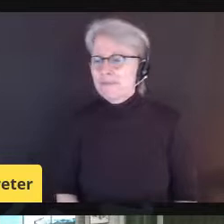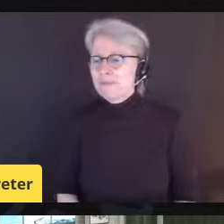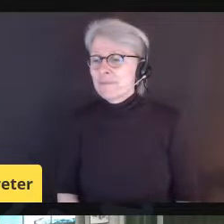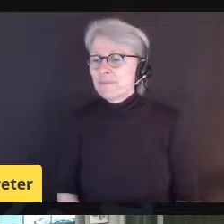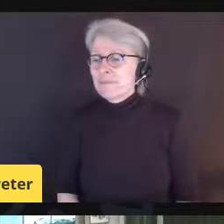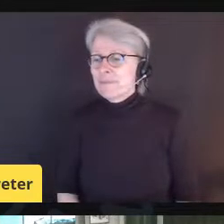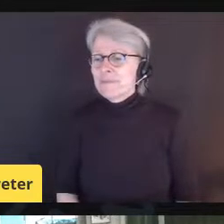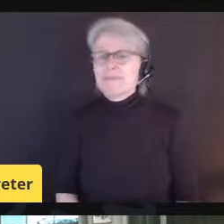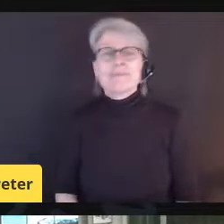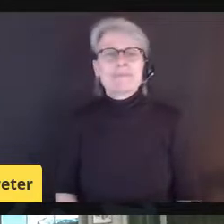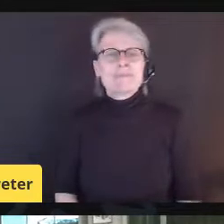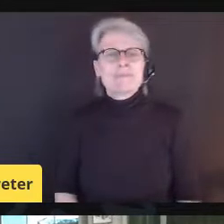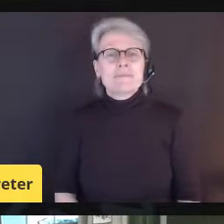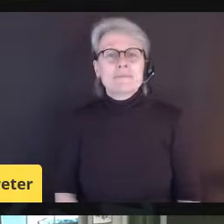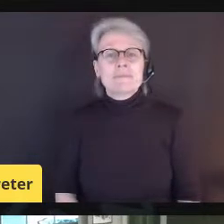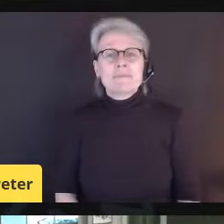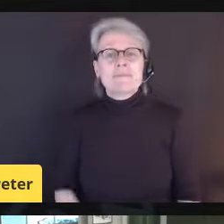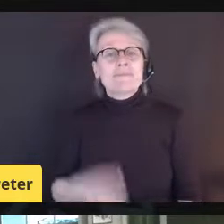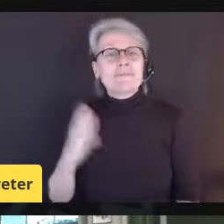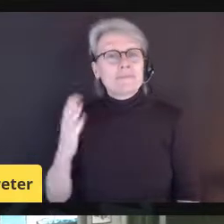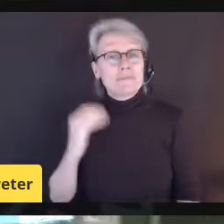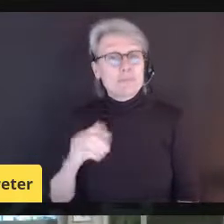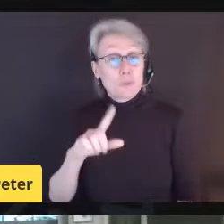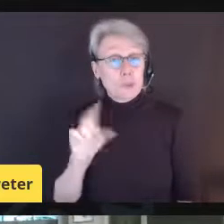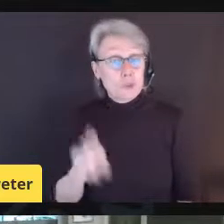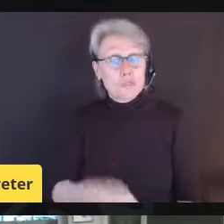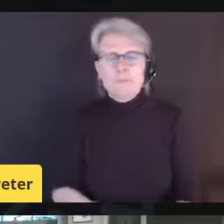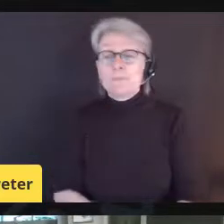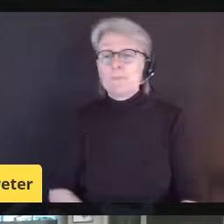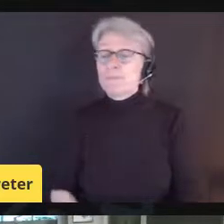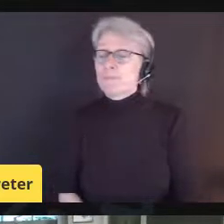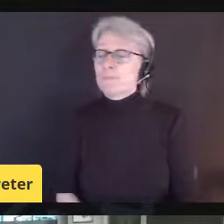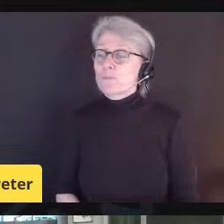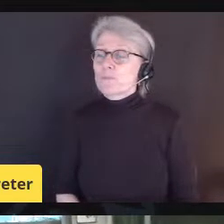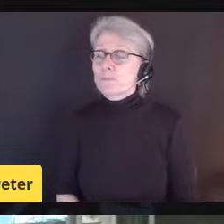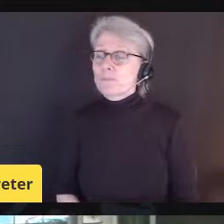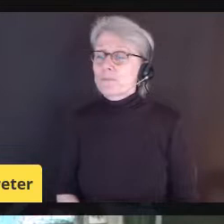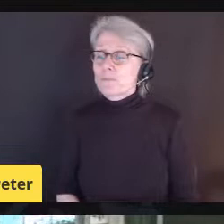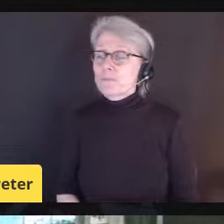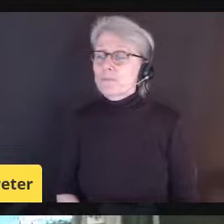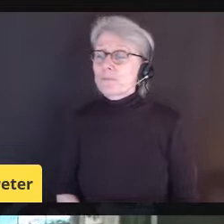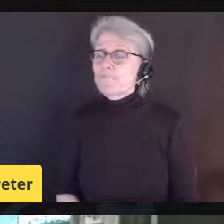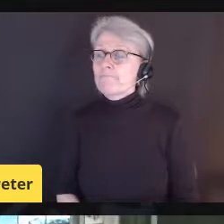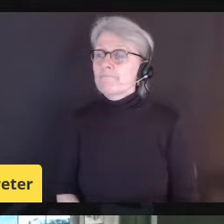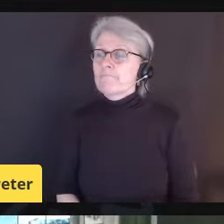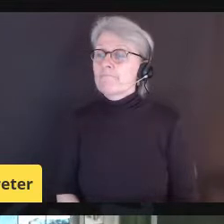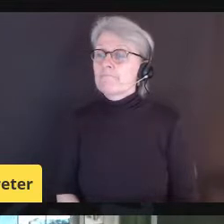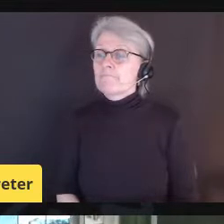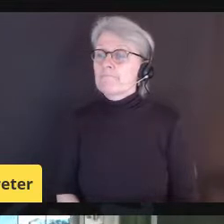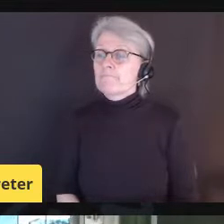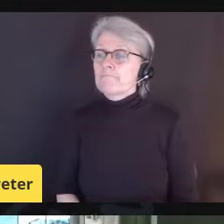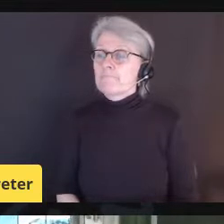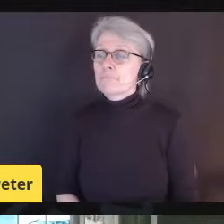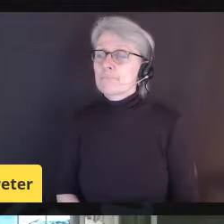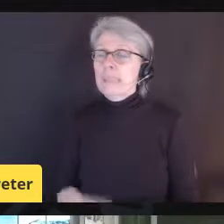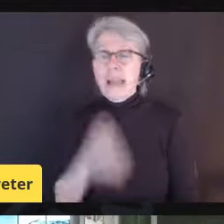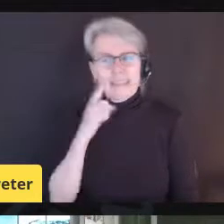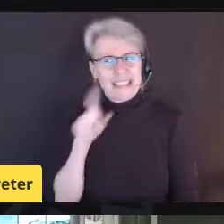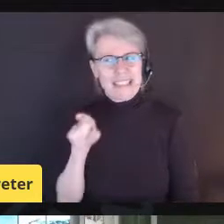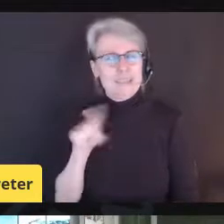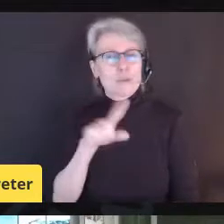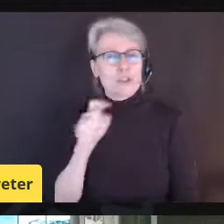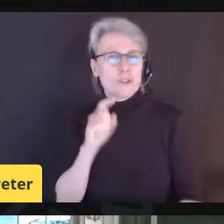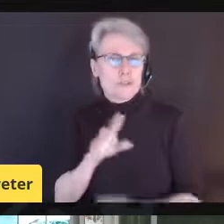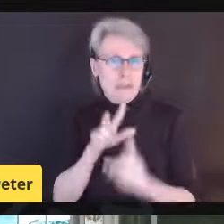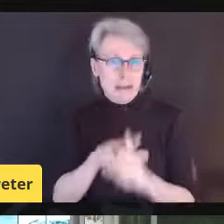All right, if I can move on to the next question. So I think this might pertain to a few specific people, but if a body